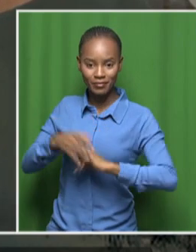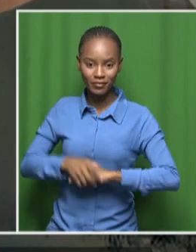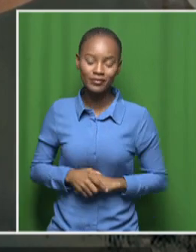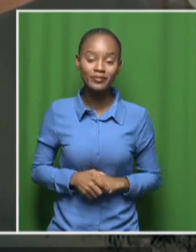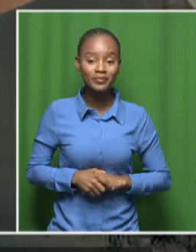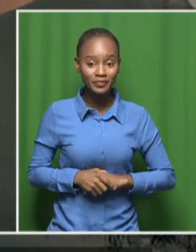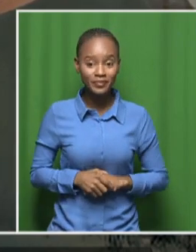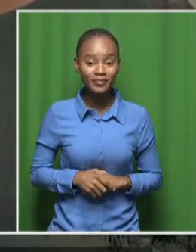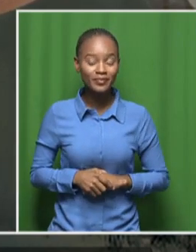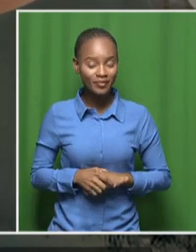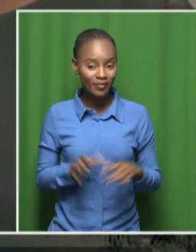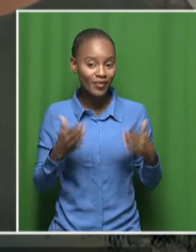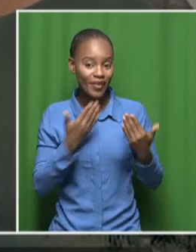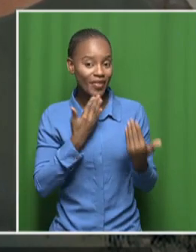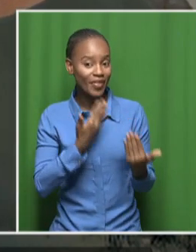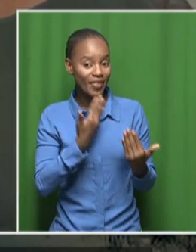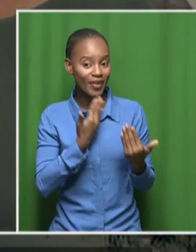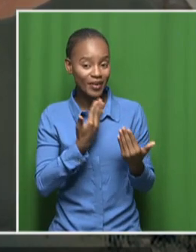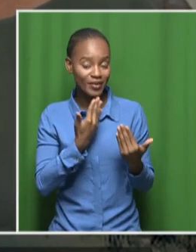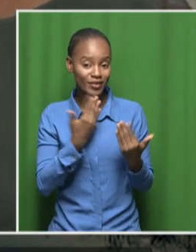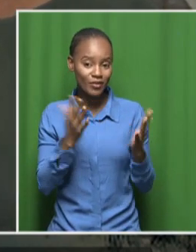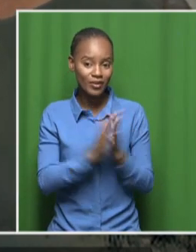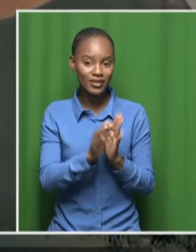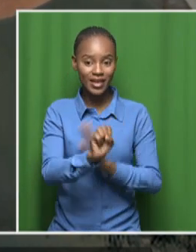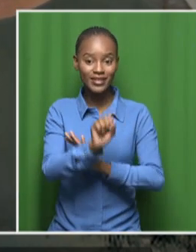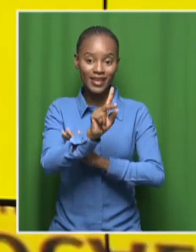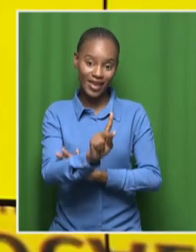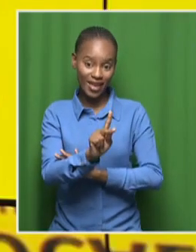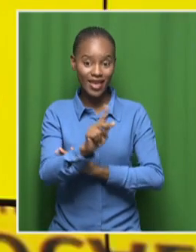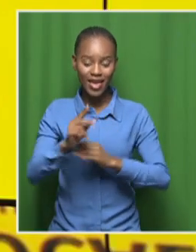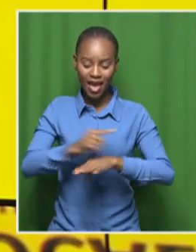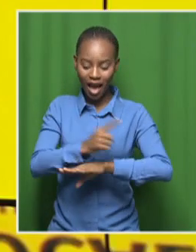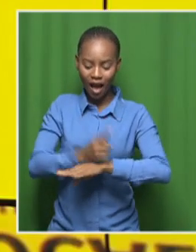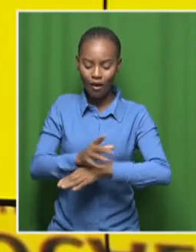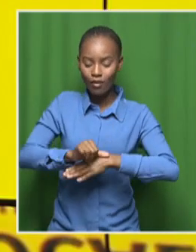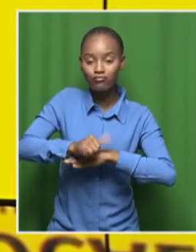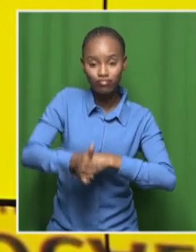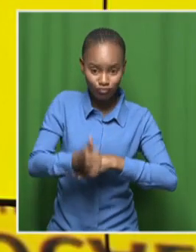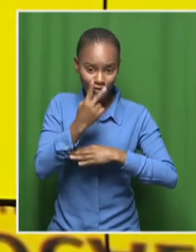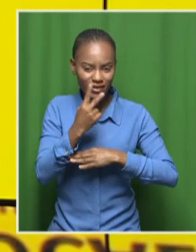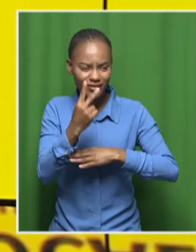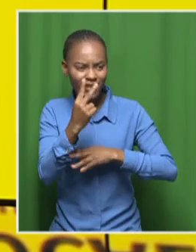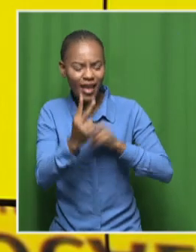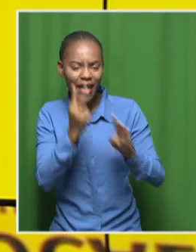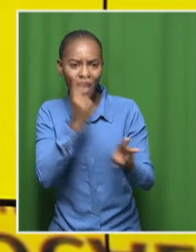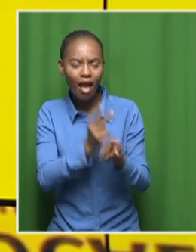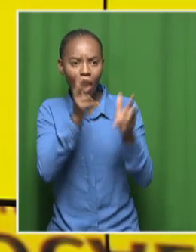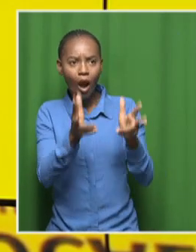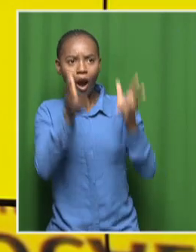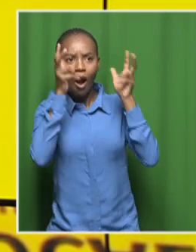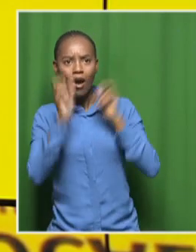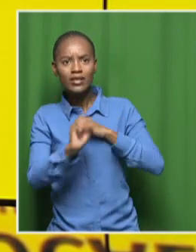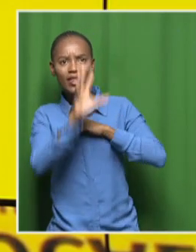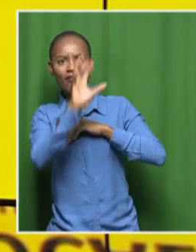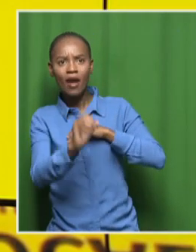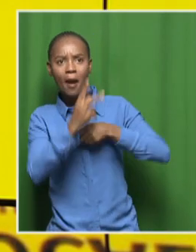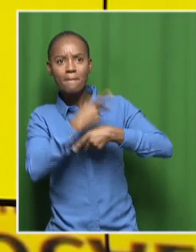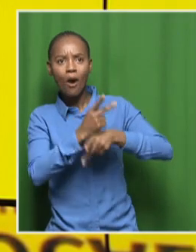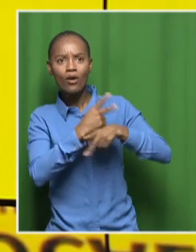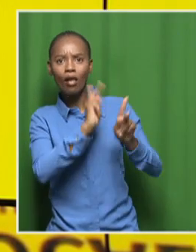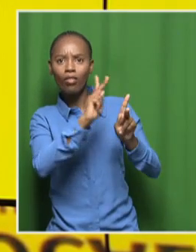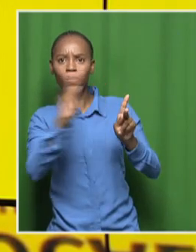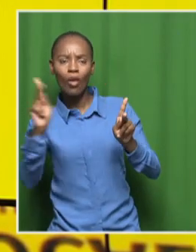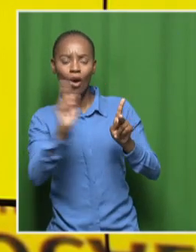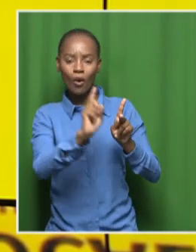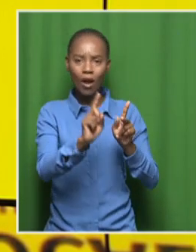Looking forward to it. Thanks very much, SK. We'll see you again in the next hour, just giving us an idea of some of the local products that are on display as well, speaking